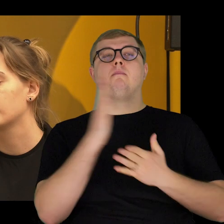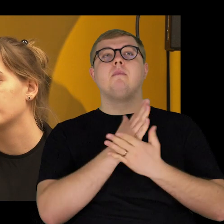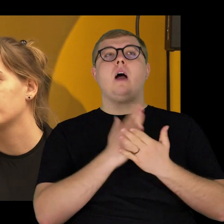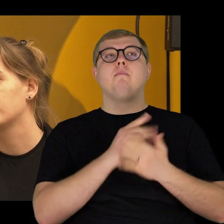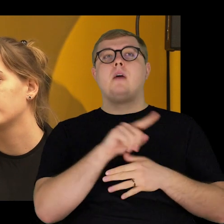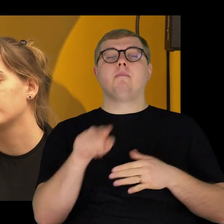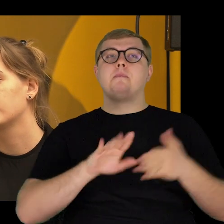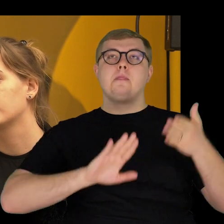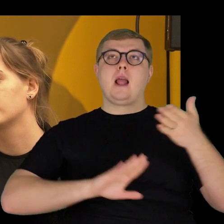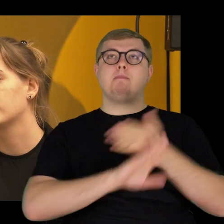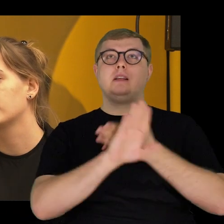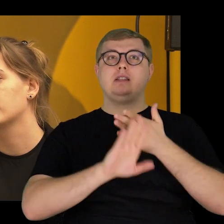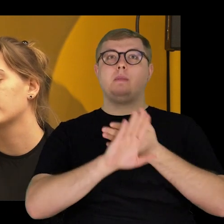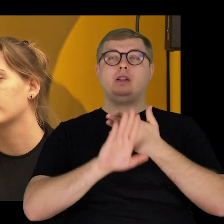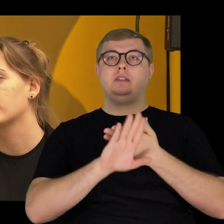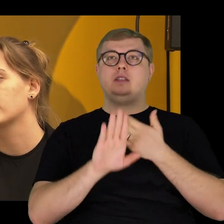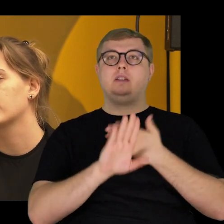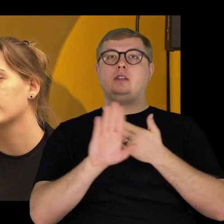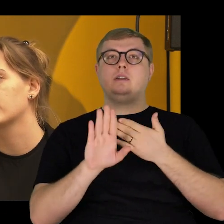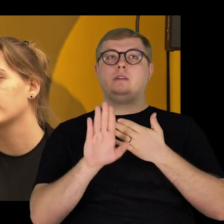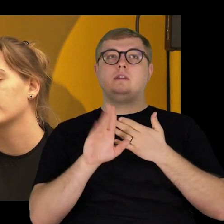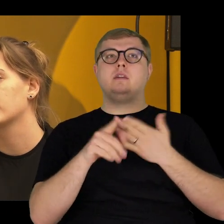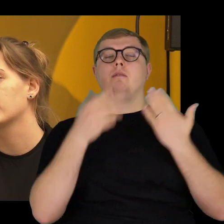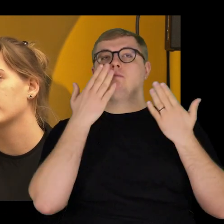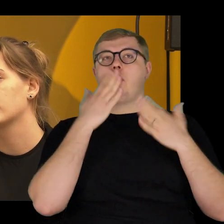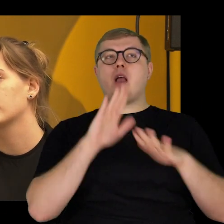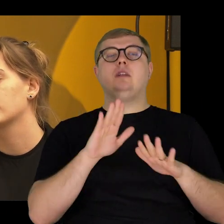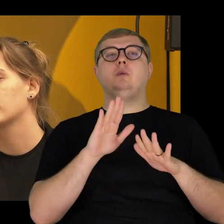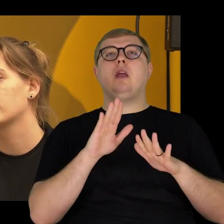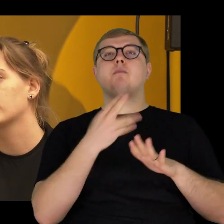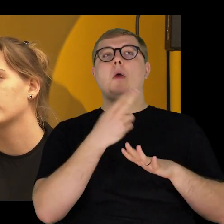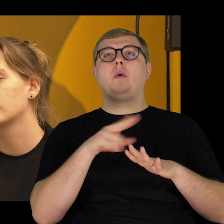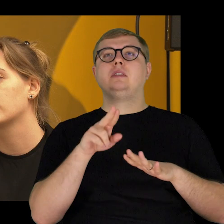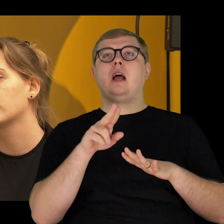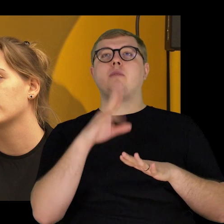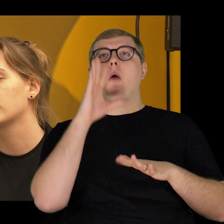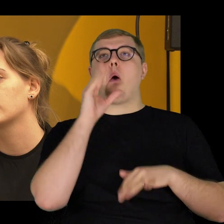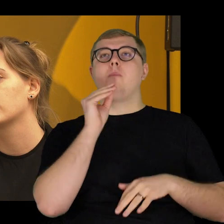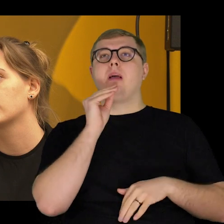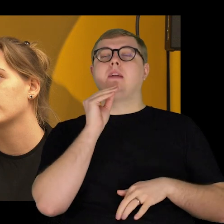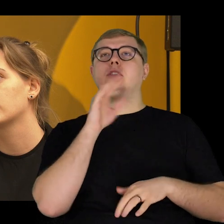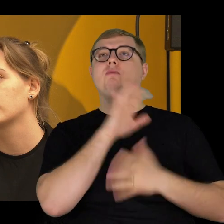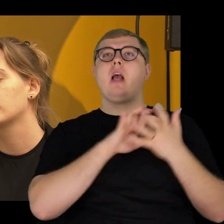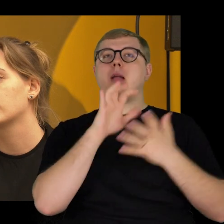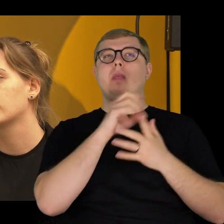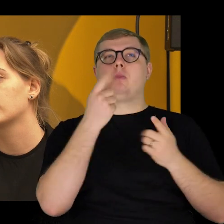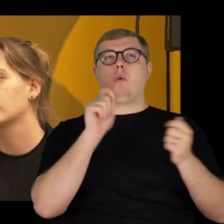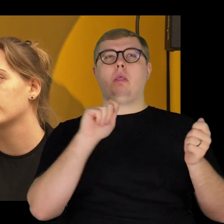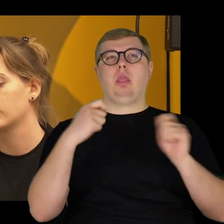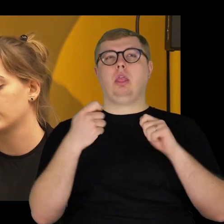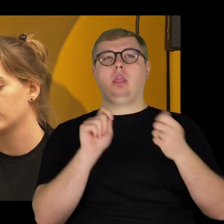representations and present a certain sort of distorted view of the world, I suppose. And but also